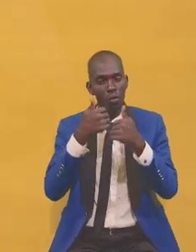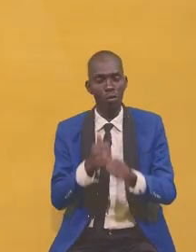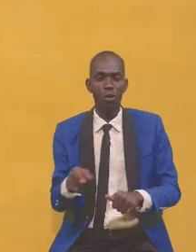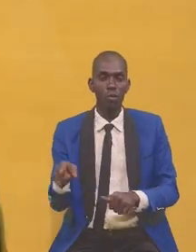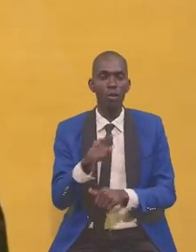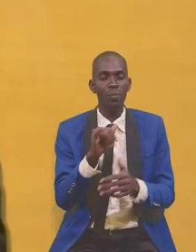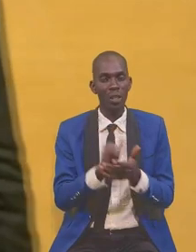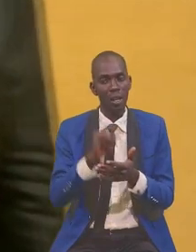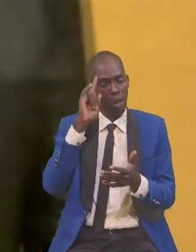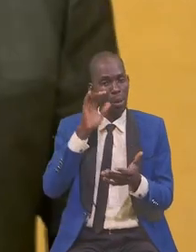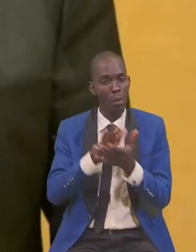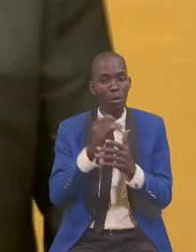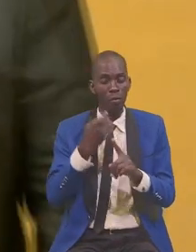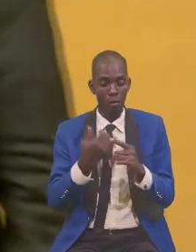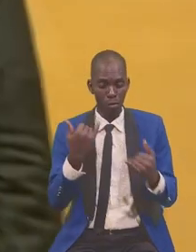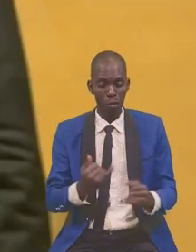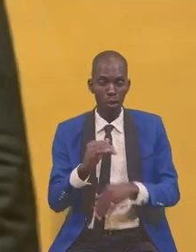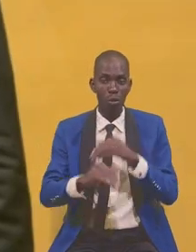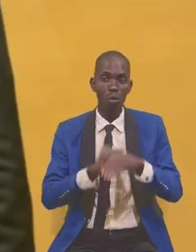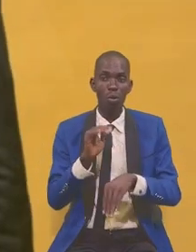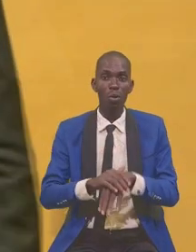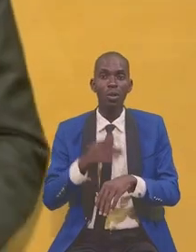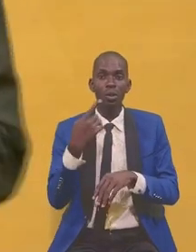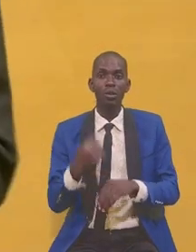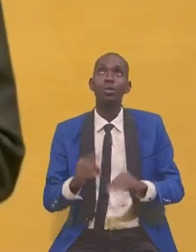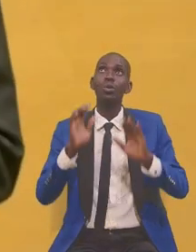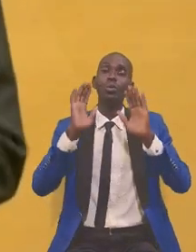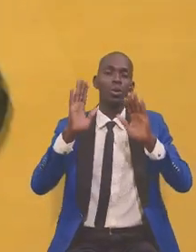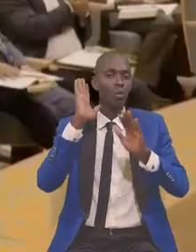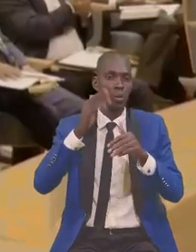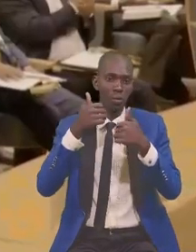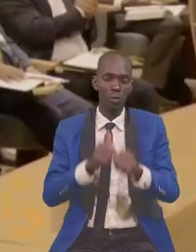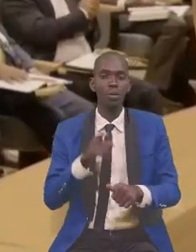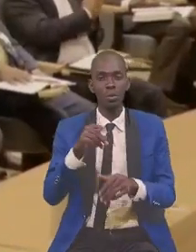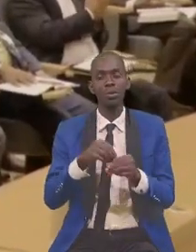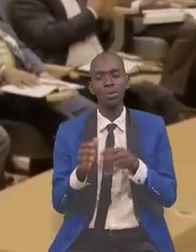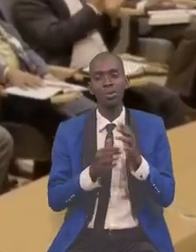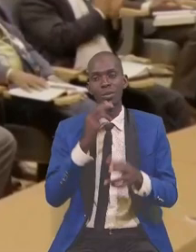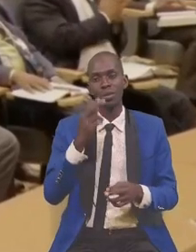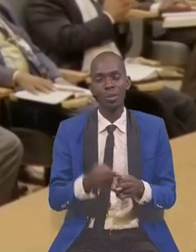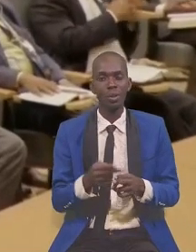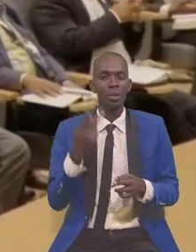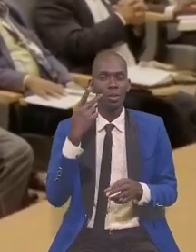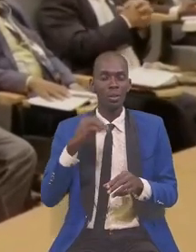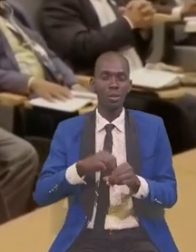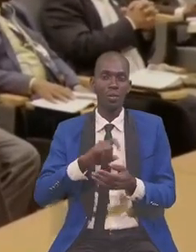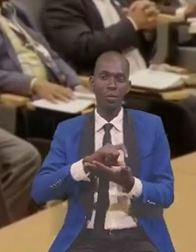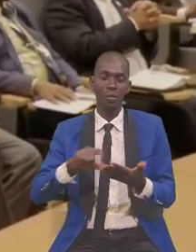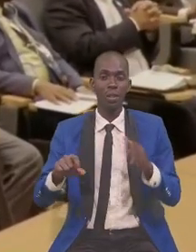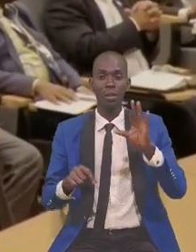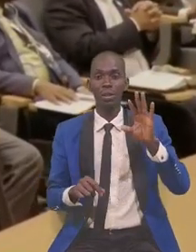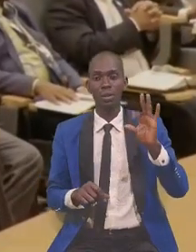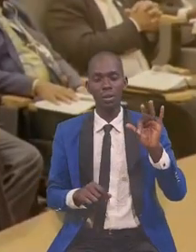that believe. From today, the signs will follow you. Look at verse 19.